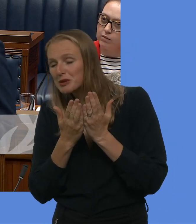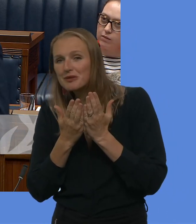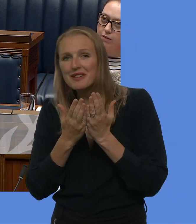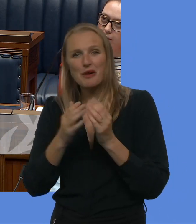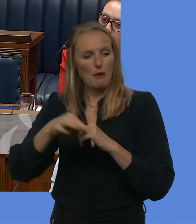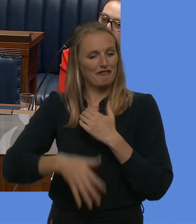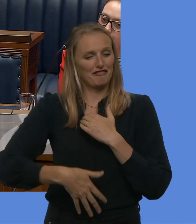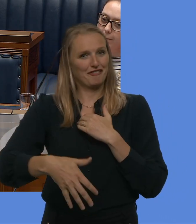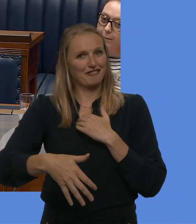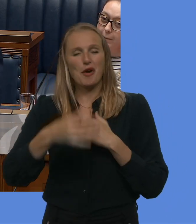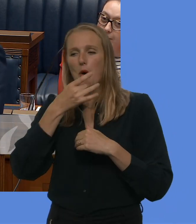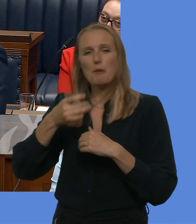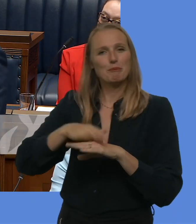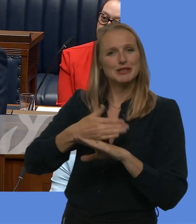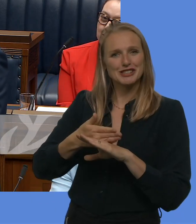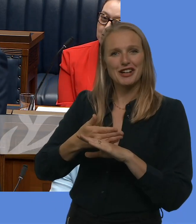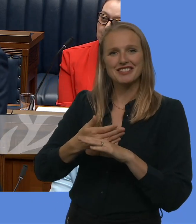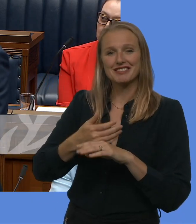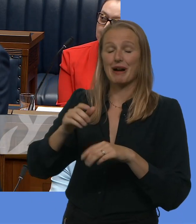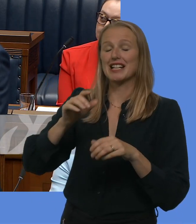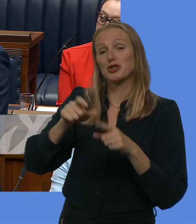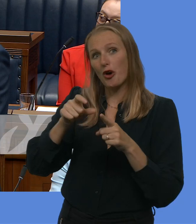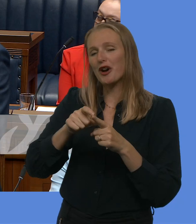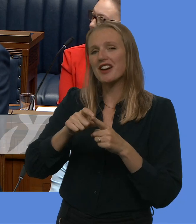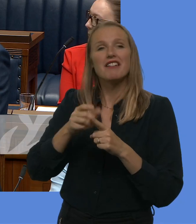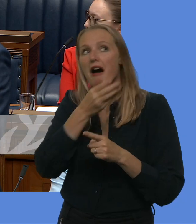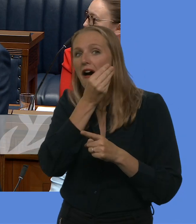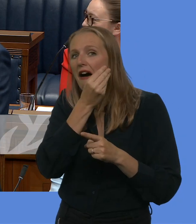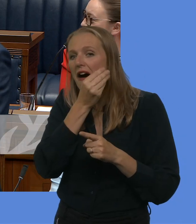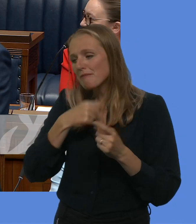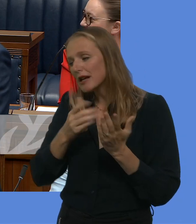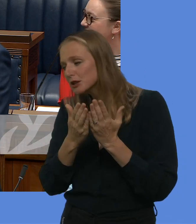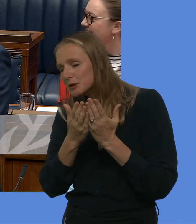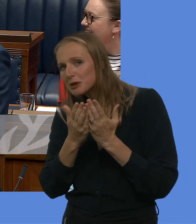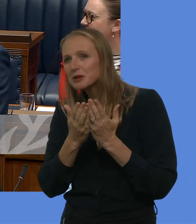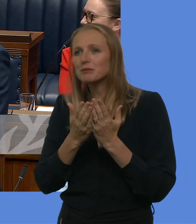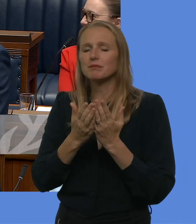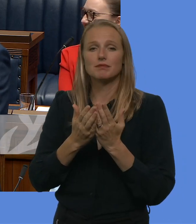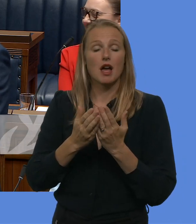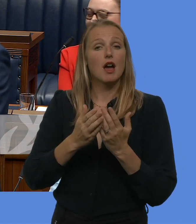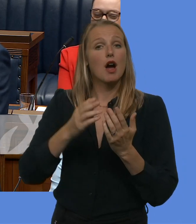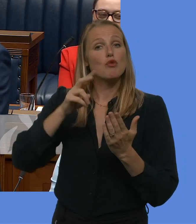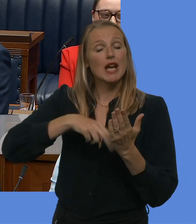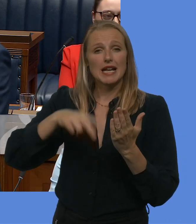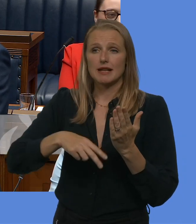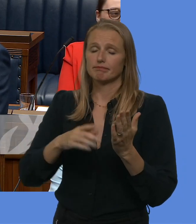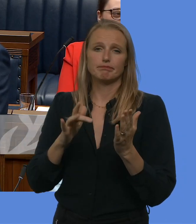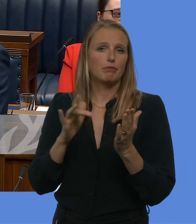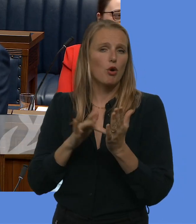Hopefully Annie was picking up some of it before she came into this world. The importance of reading can't be understated